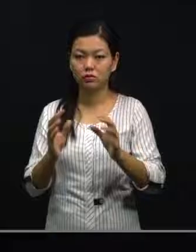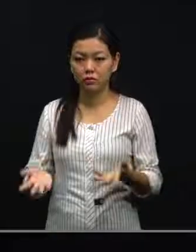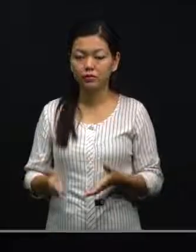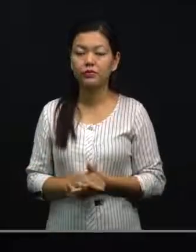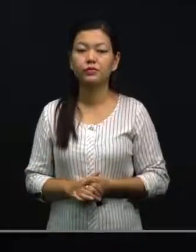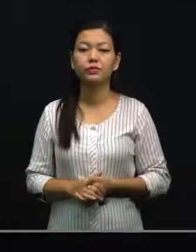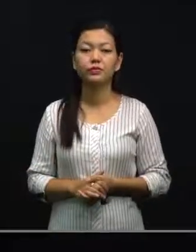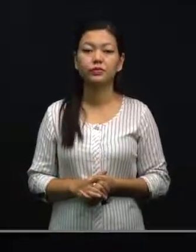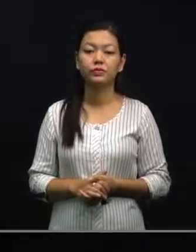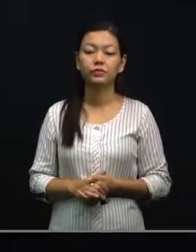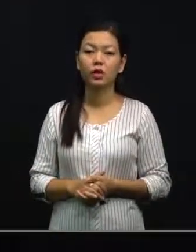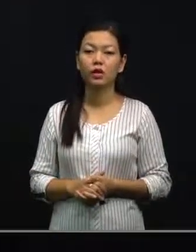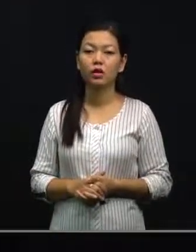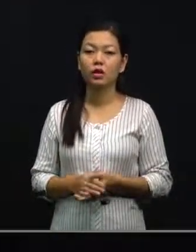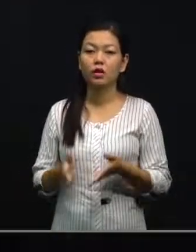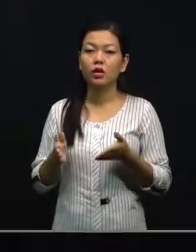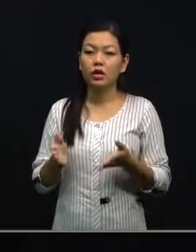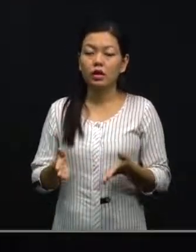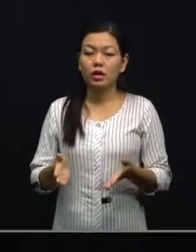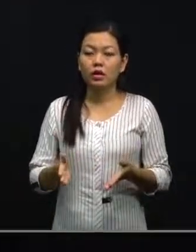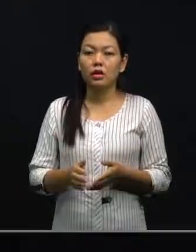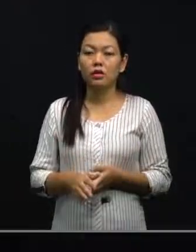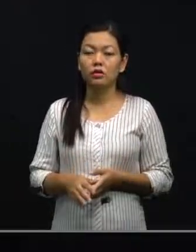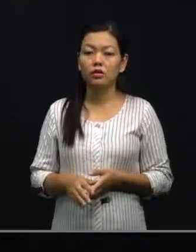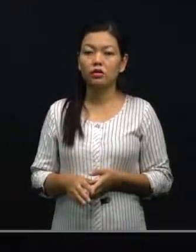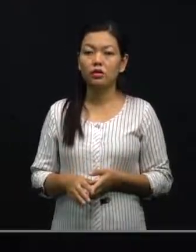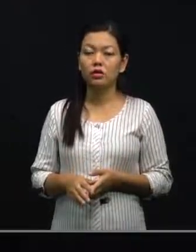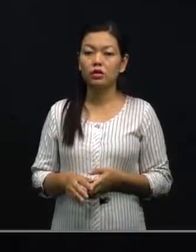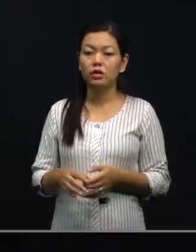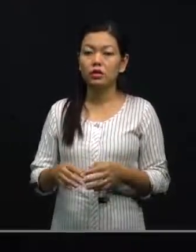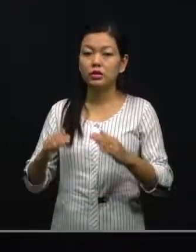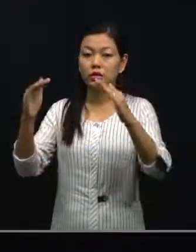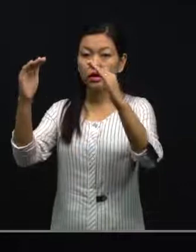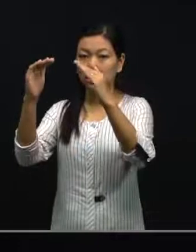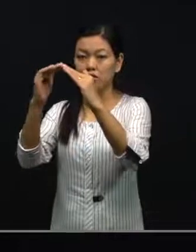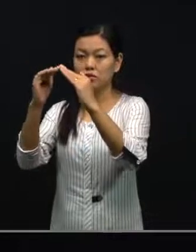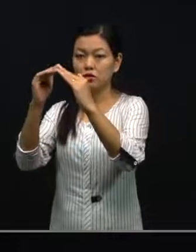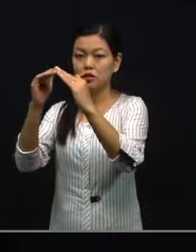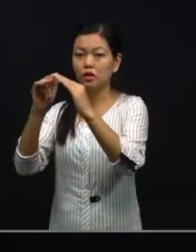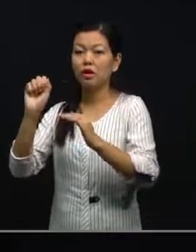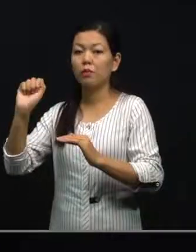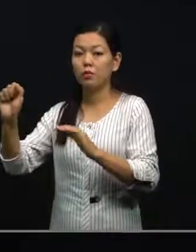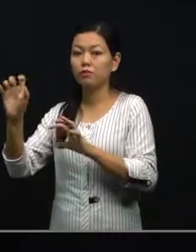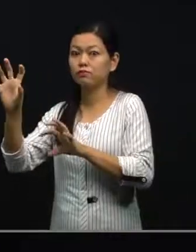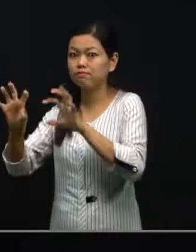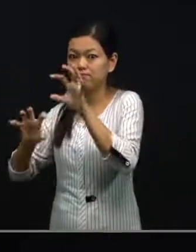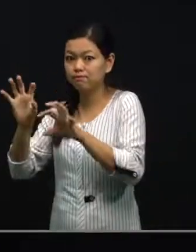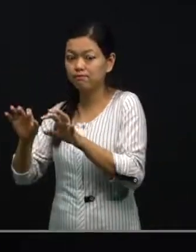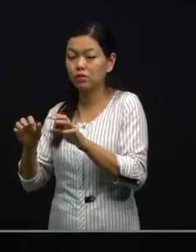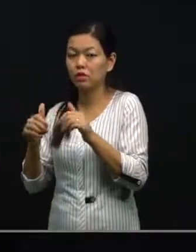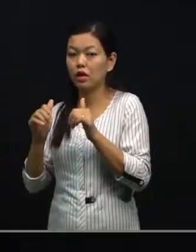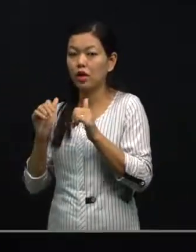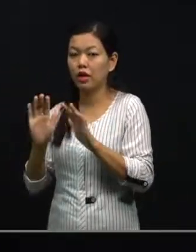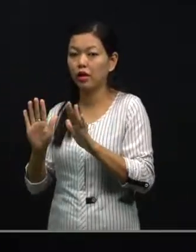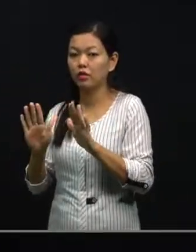order to understand the ghost. So they are susceptible to changes. They are willing, in fact, to change for a good cause.